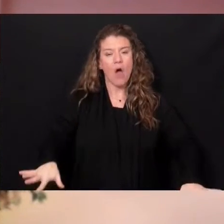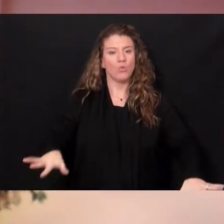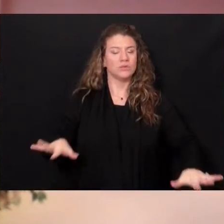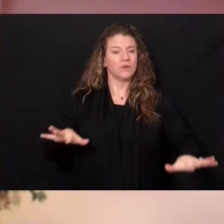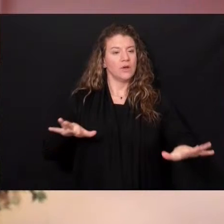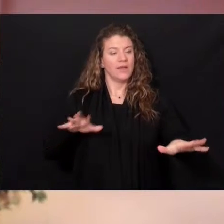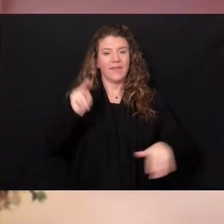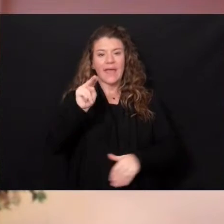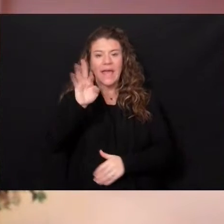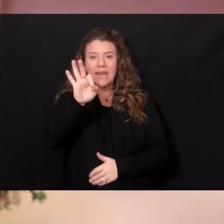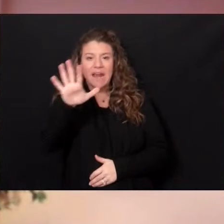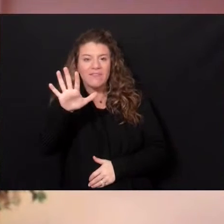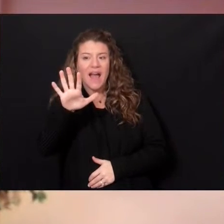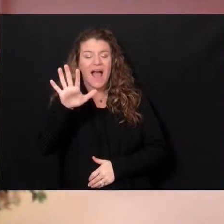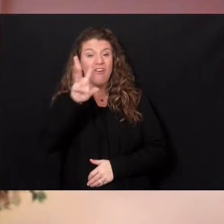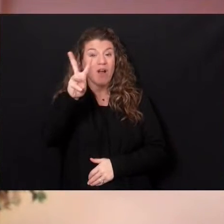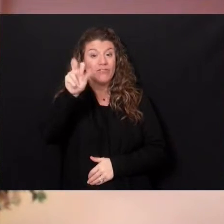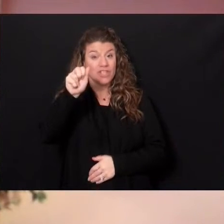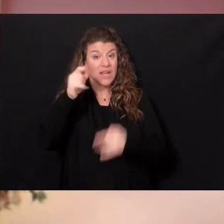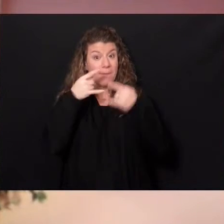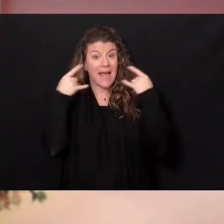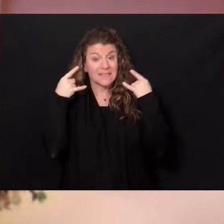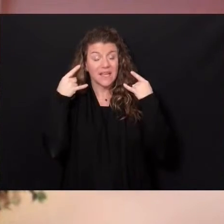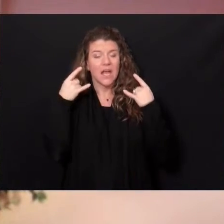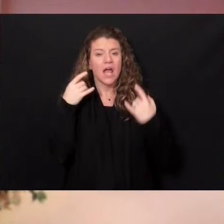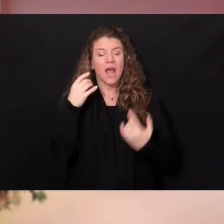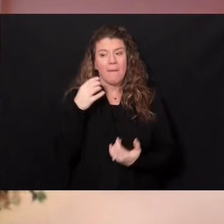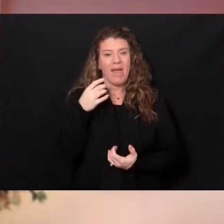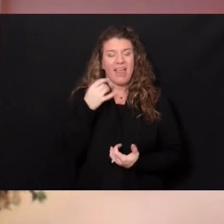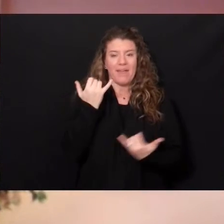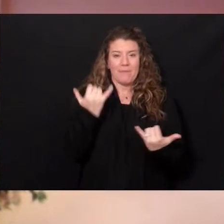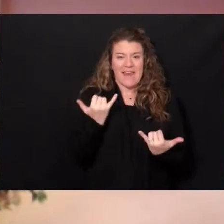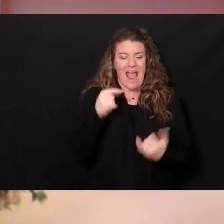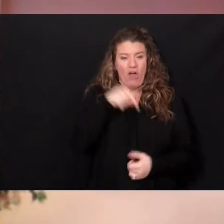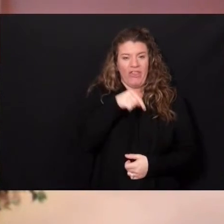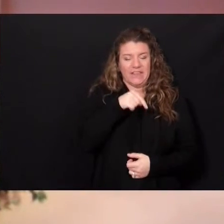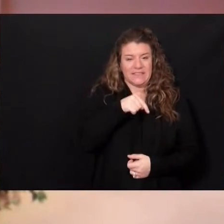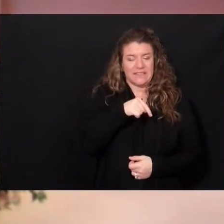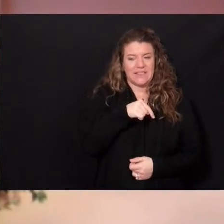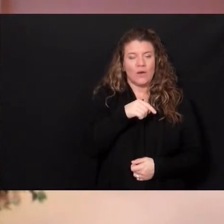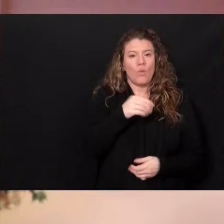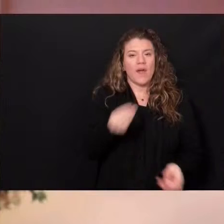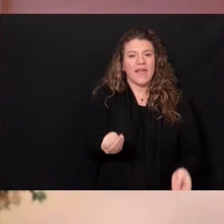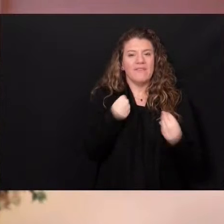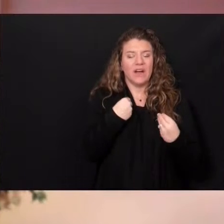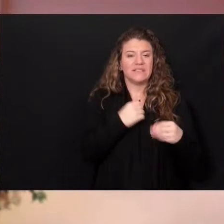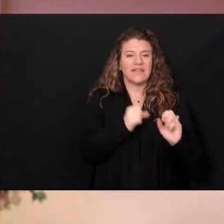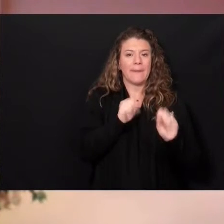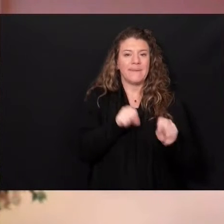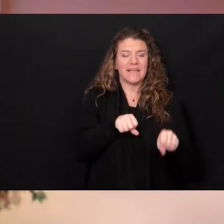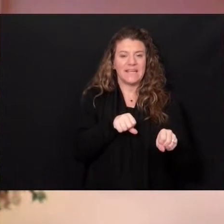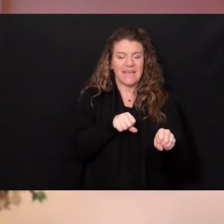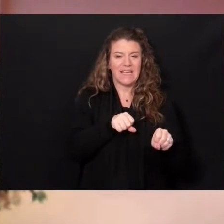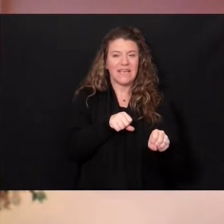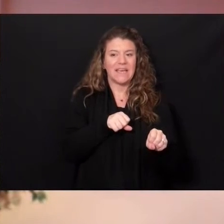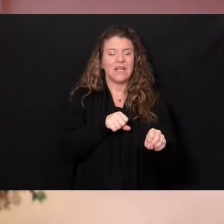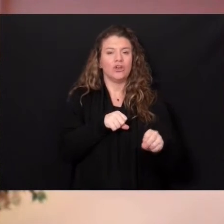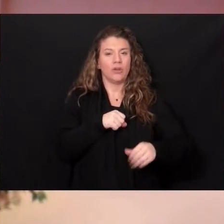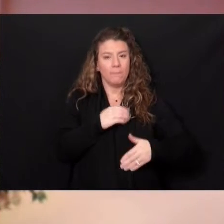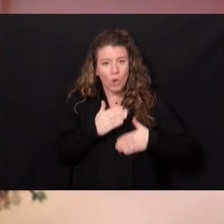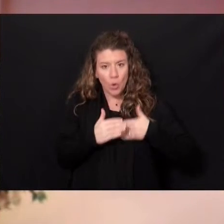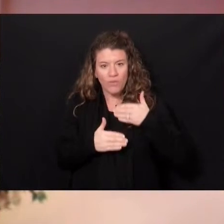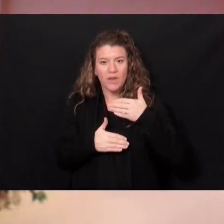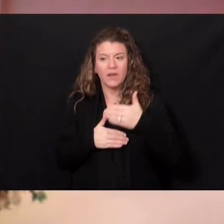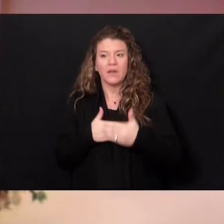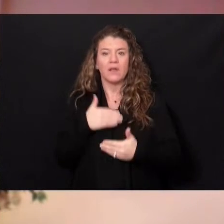the N95 West Virginia mask. But what this consists of, Charles, is to be able to move to being able